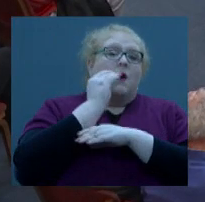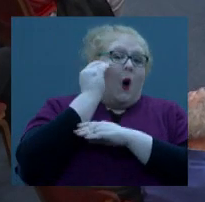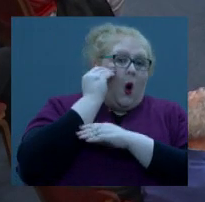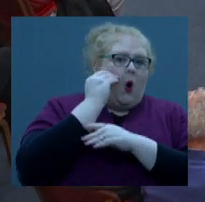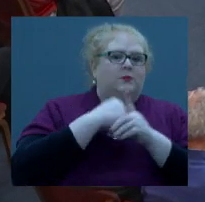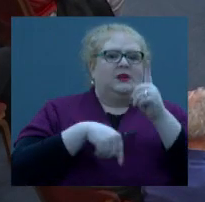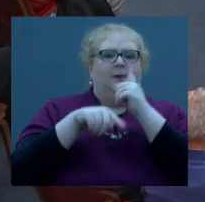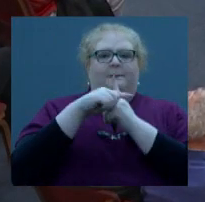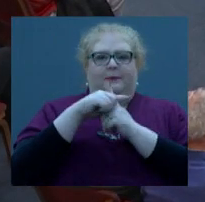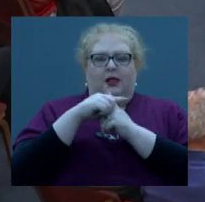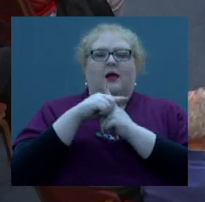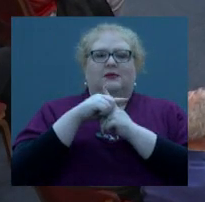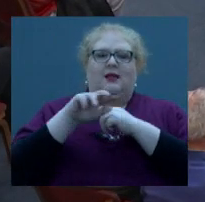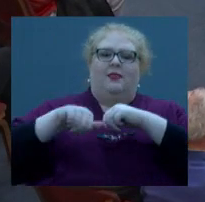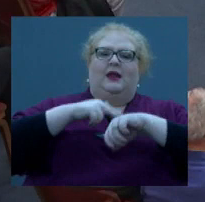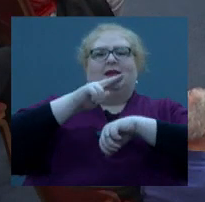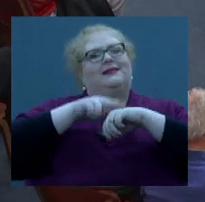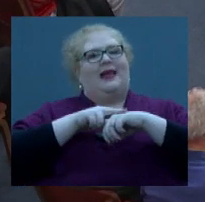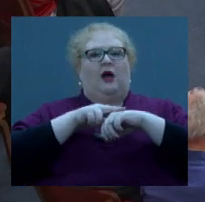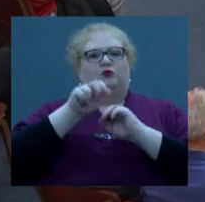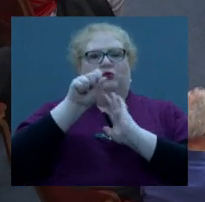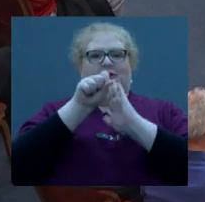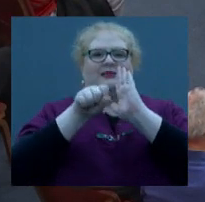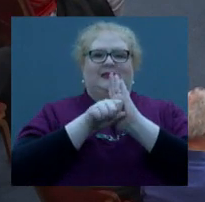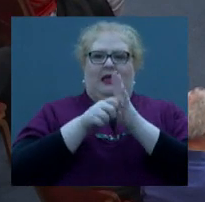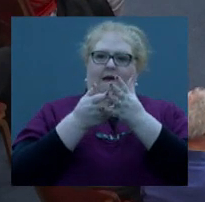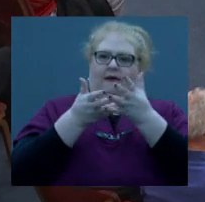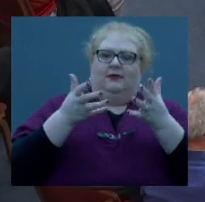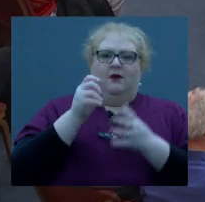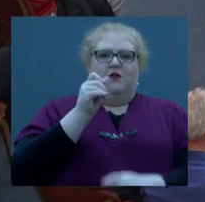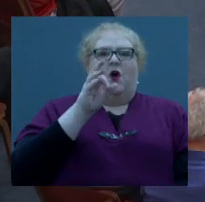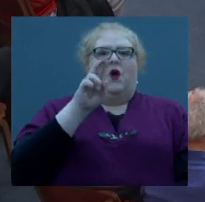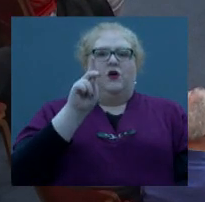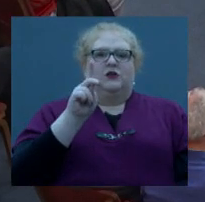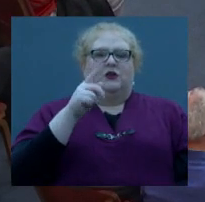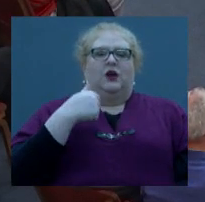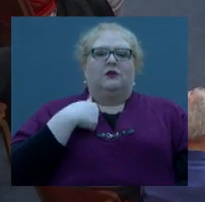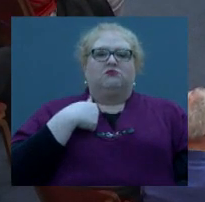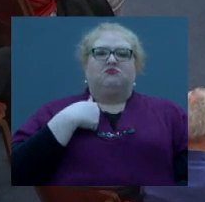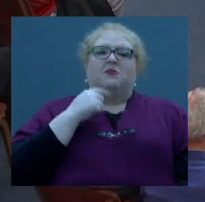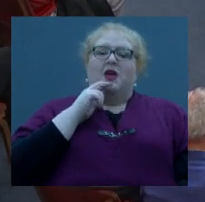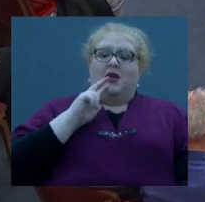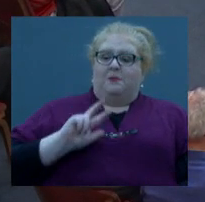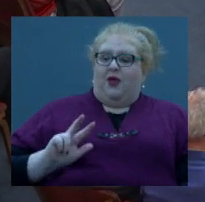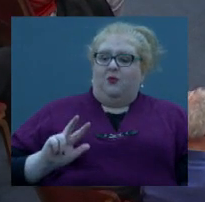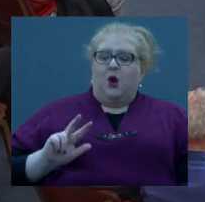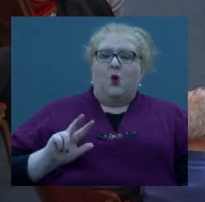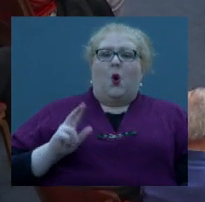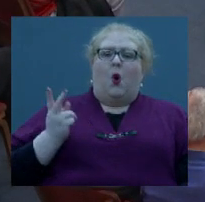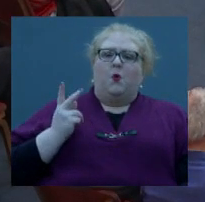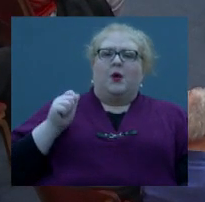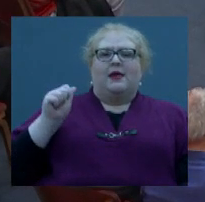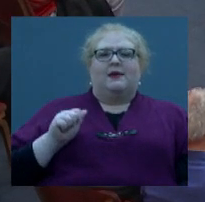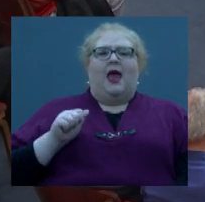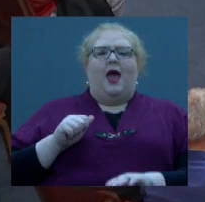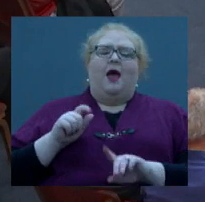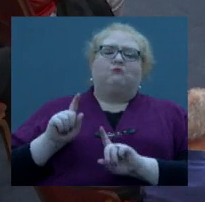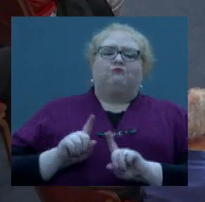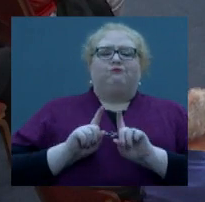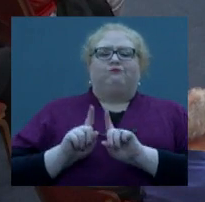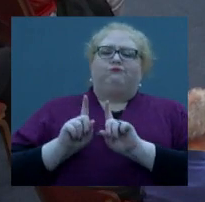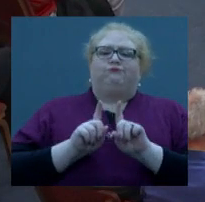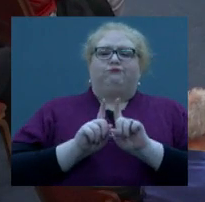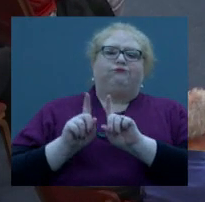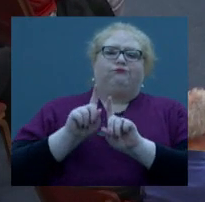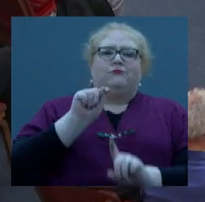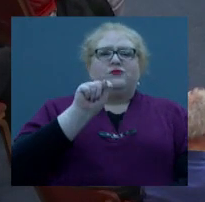preserve the natural state, Arkansas. And so I get to take my 3-year-old for walks and through the trails that they've created in the